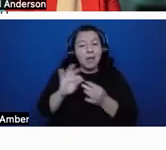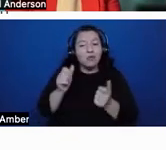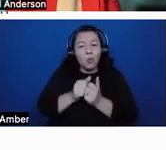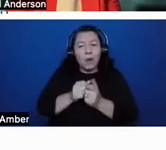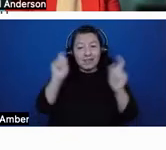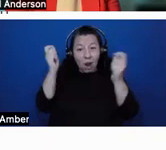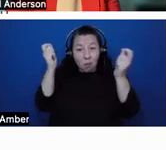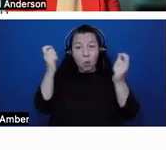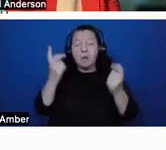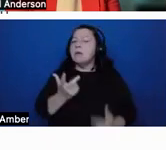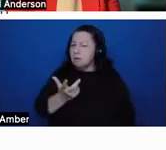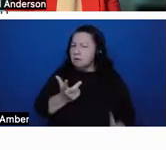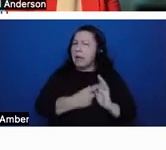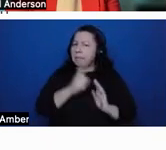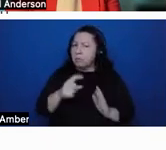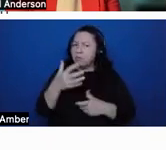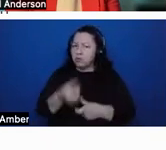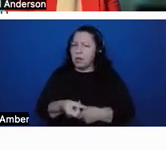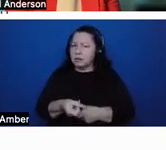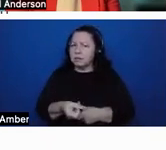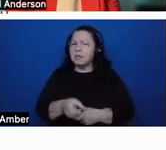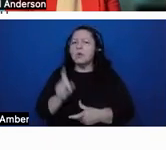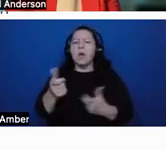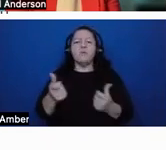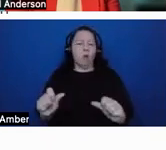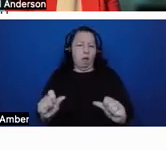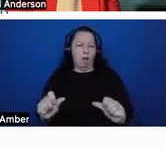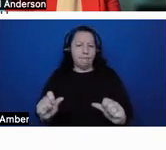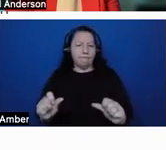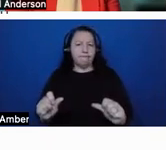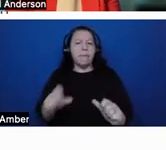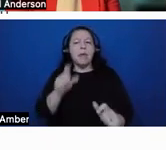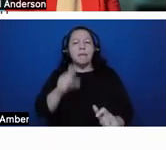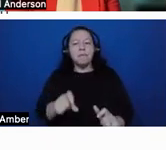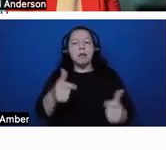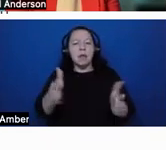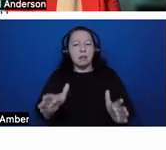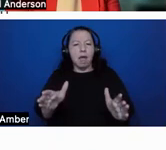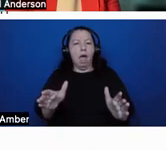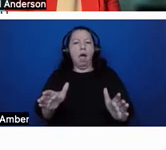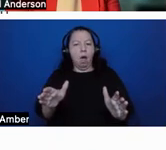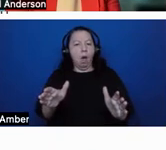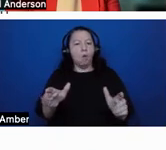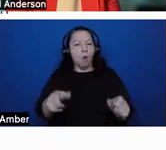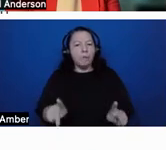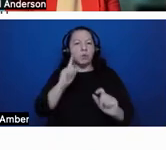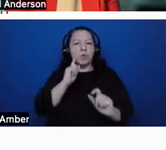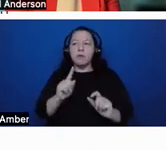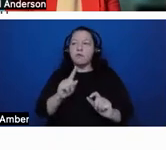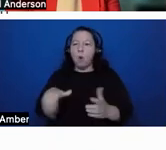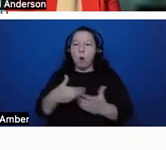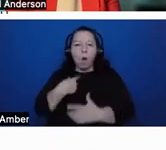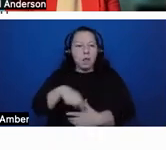we need to trust and we need to try, right? And we need to have spaciousness for all of us to be able to kind of be doing this